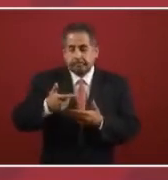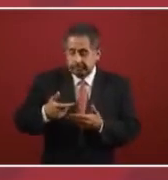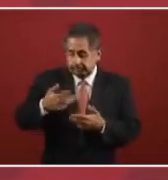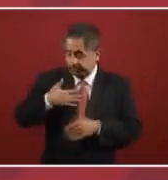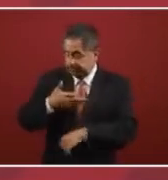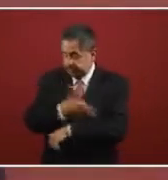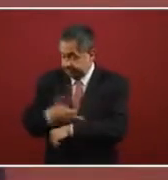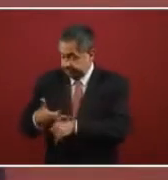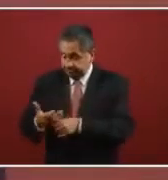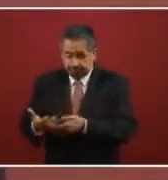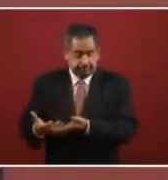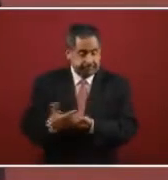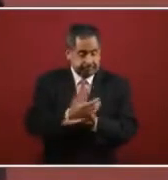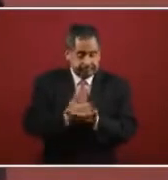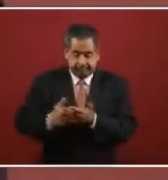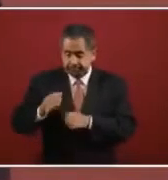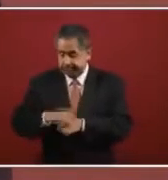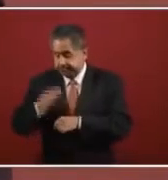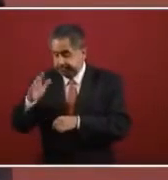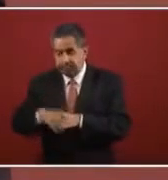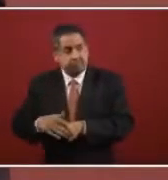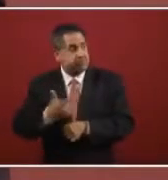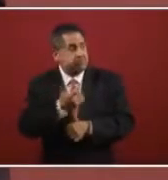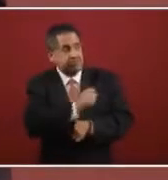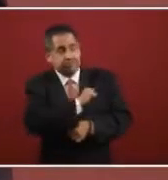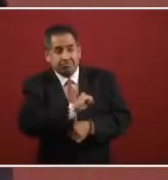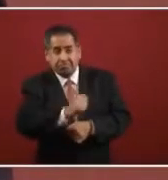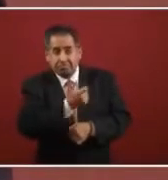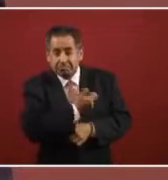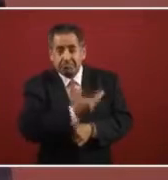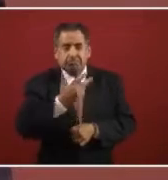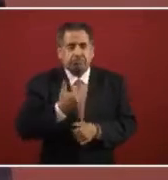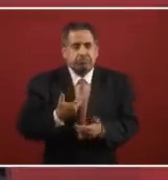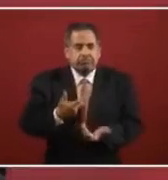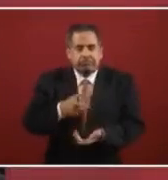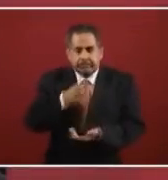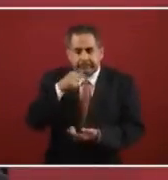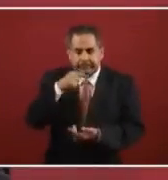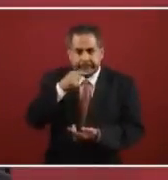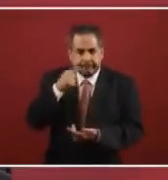and more increase in funds in the family, but there's more inflation,